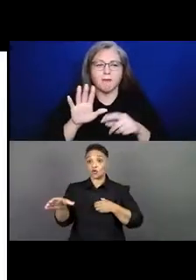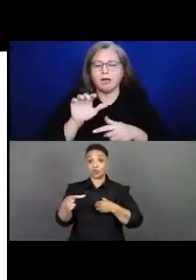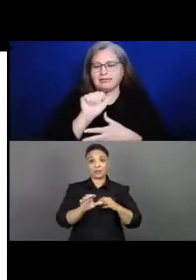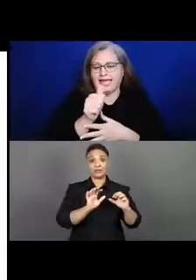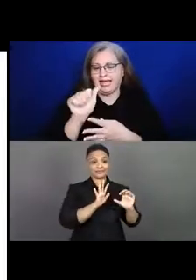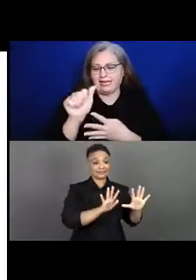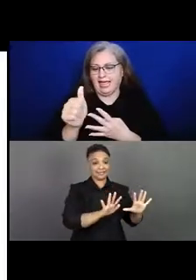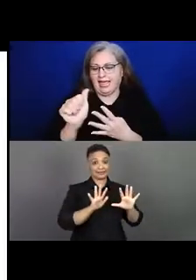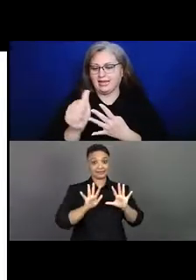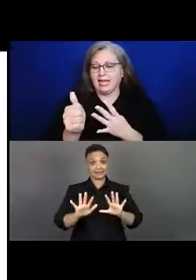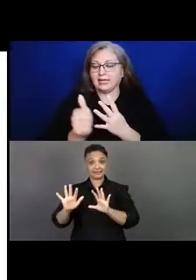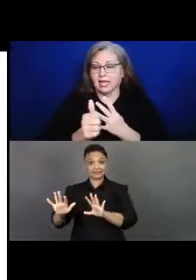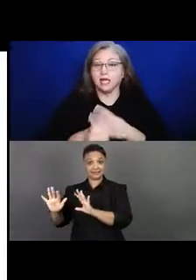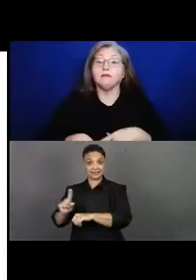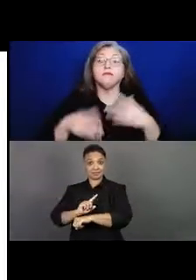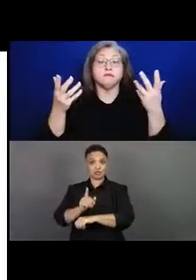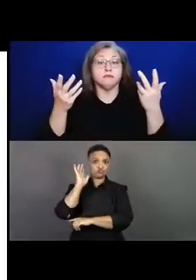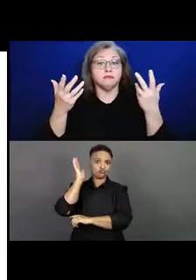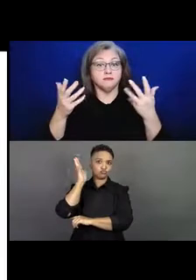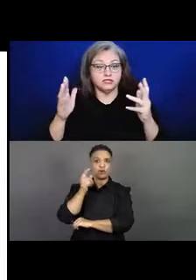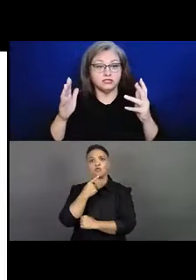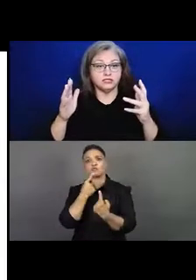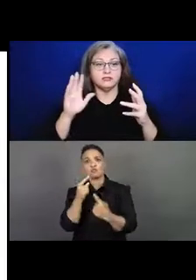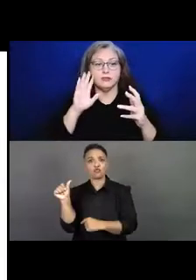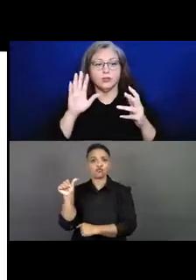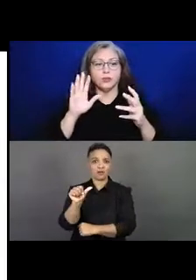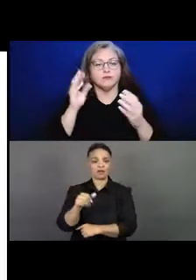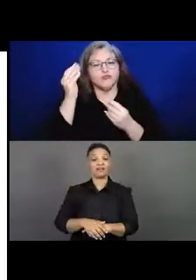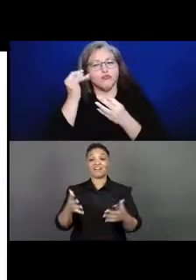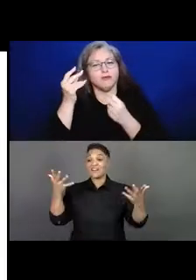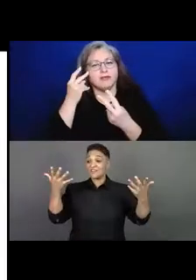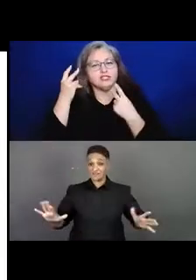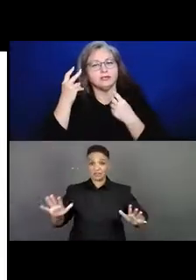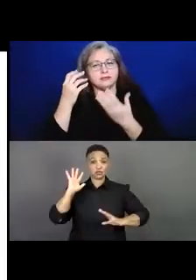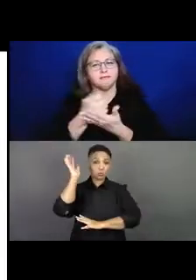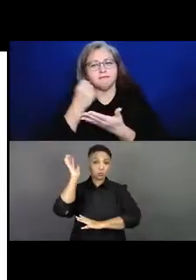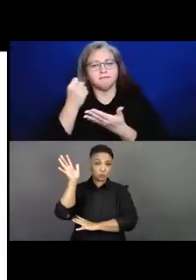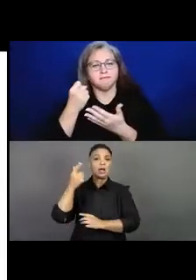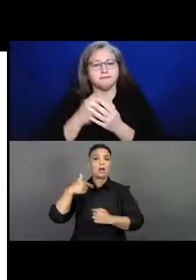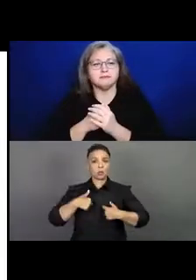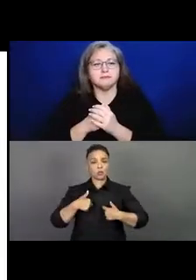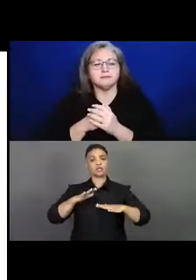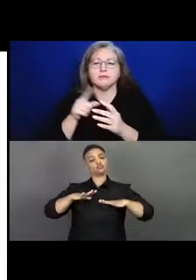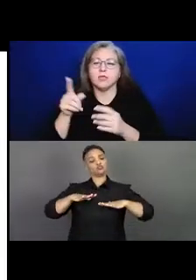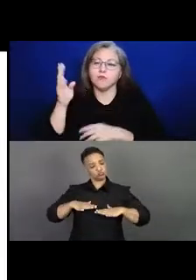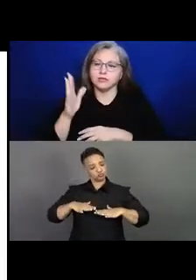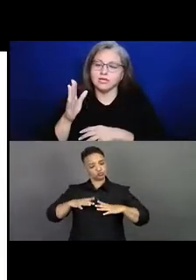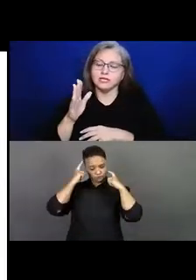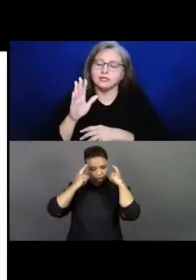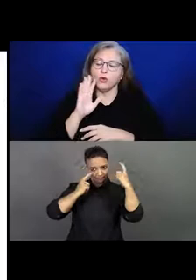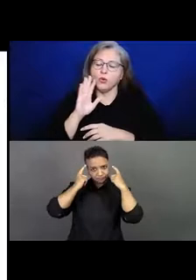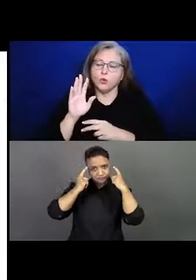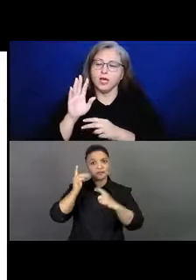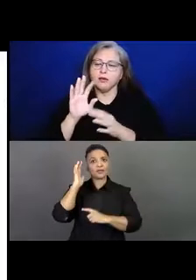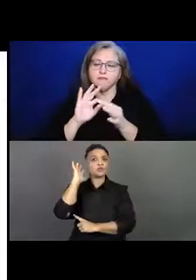that. And then when we're done, we'll have a reflection session where the presenters will reflect on what